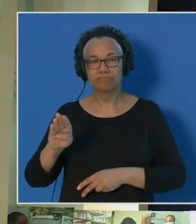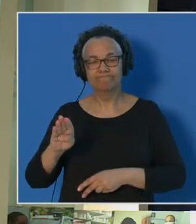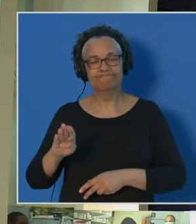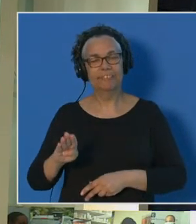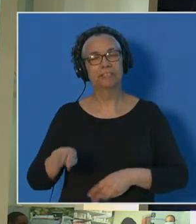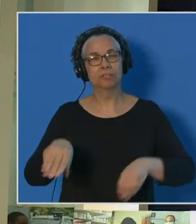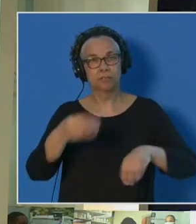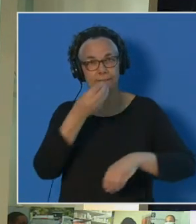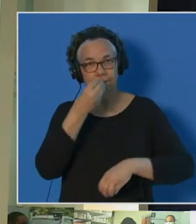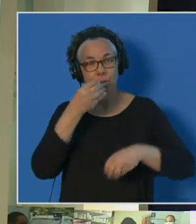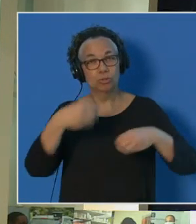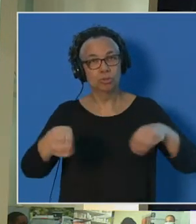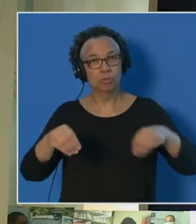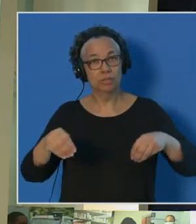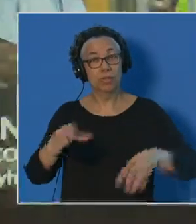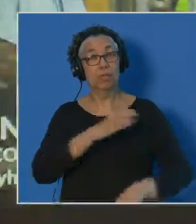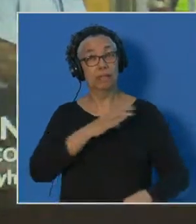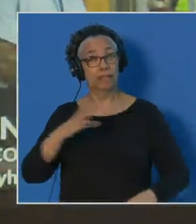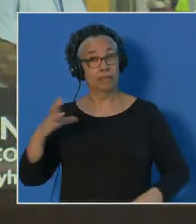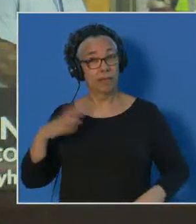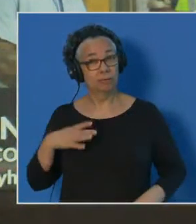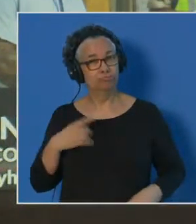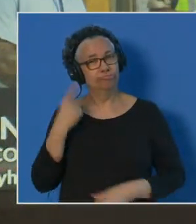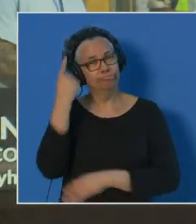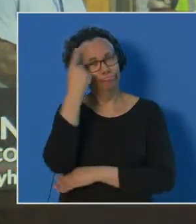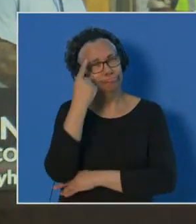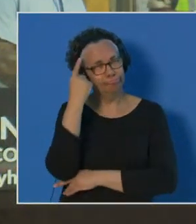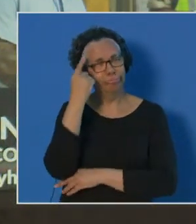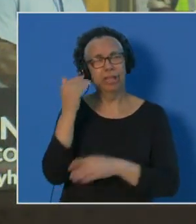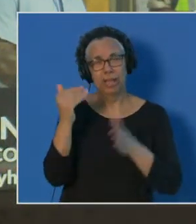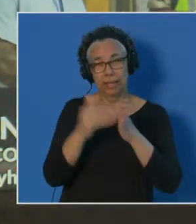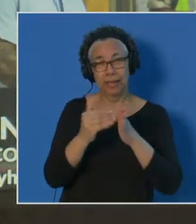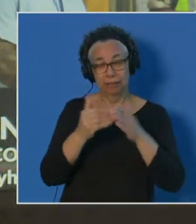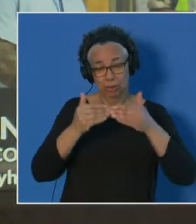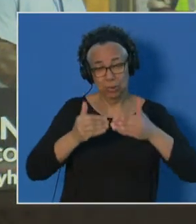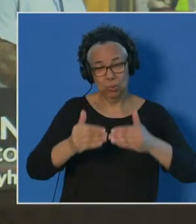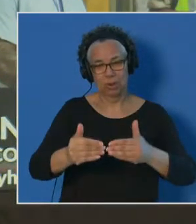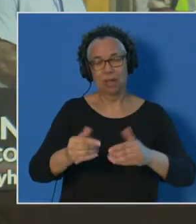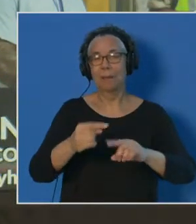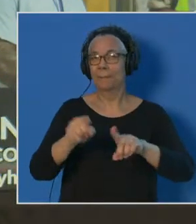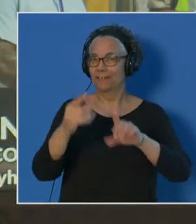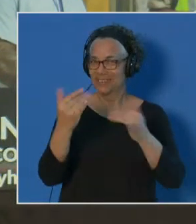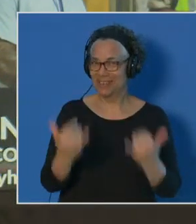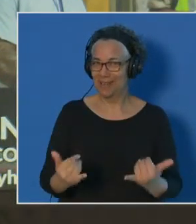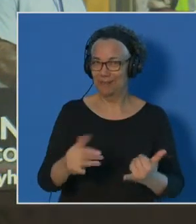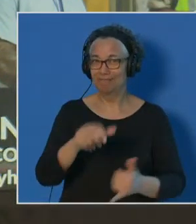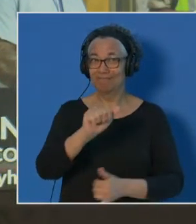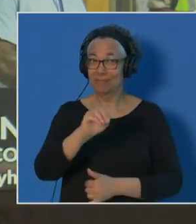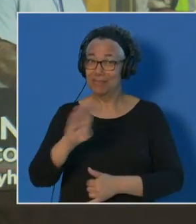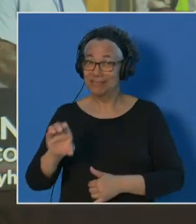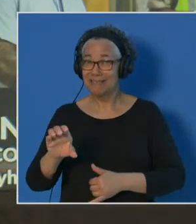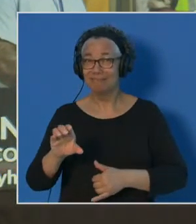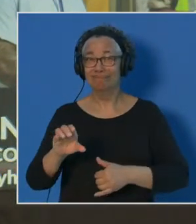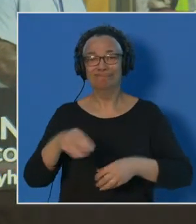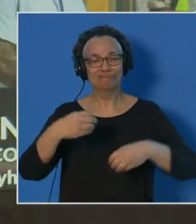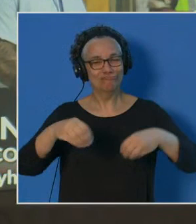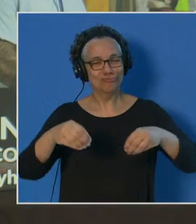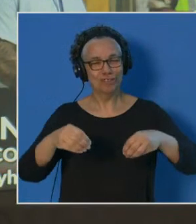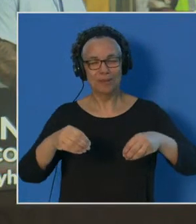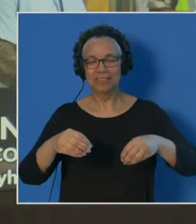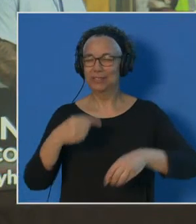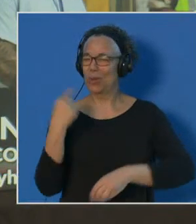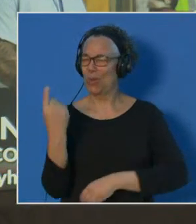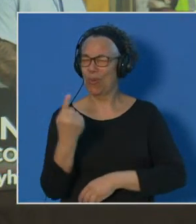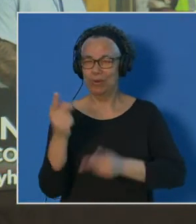Cabinet Committee will reconsider that as we go forward. But still, right now, Alphabet shopping remains in place. For the only place that it